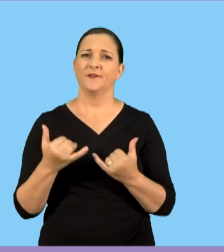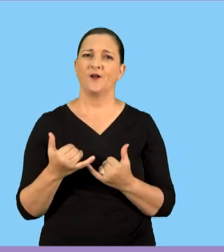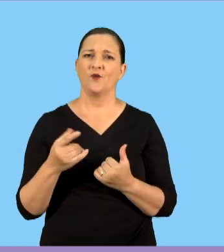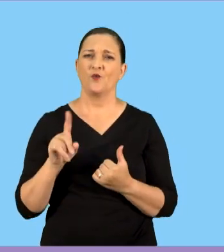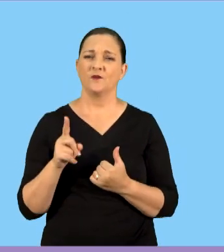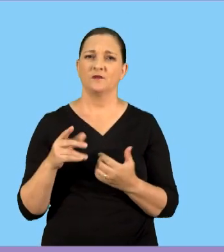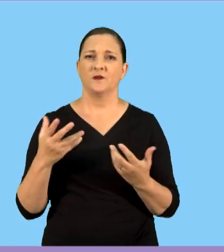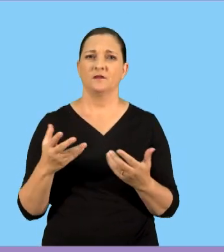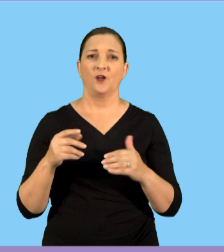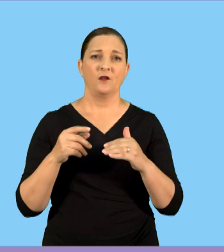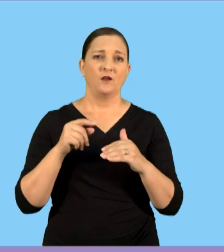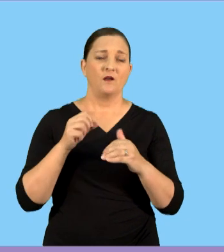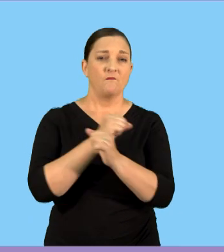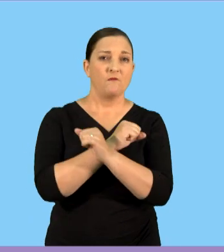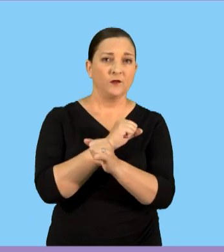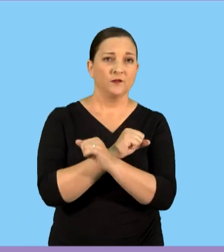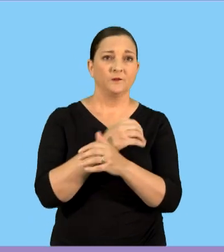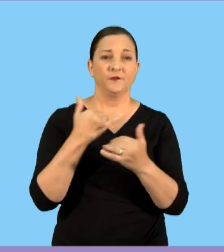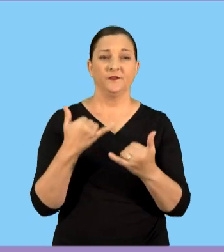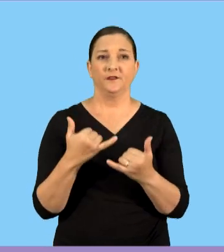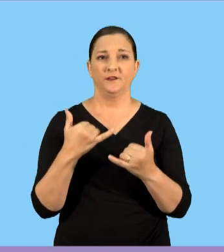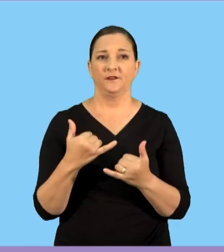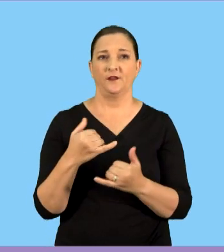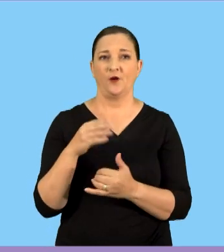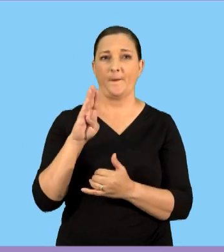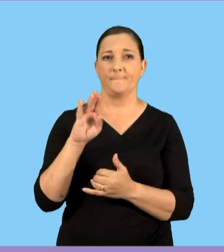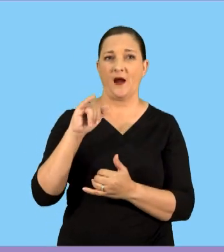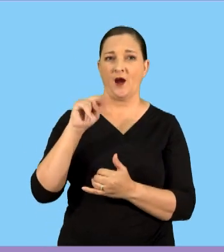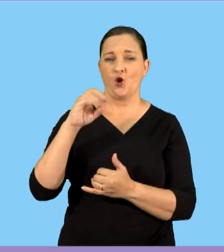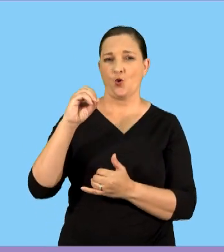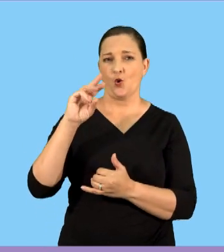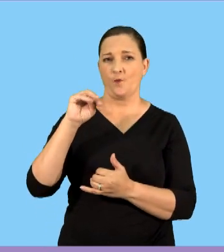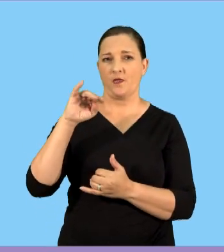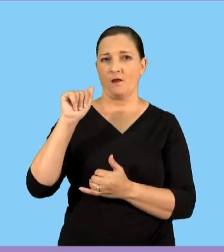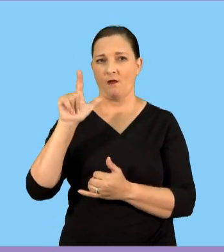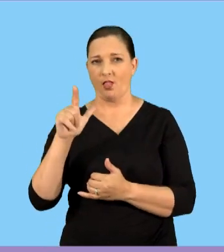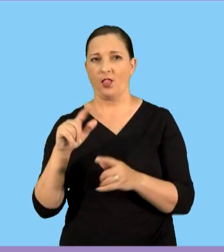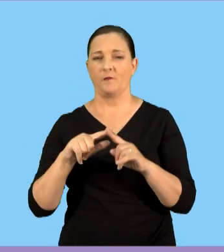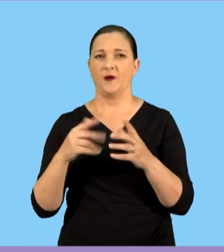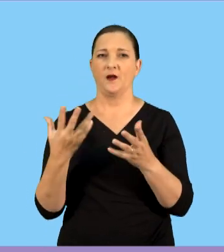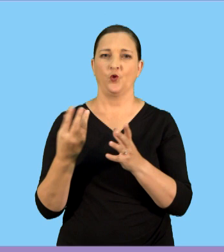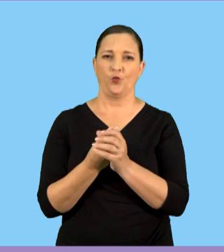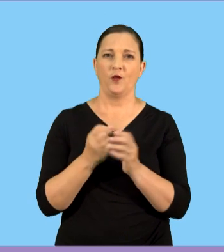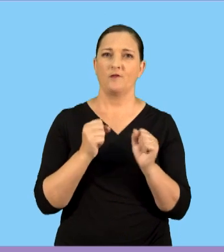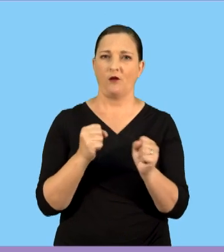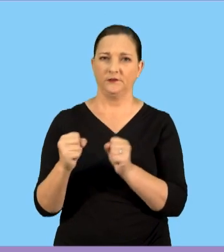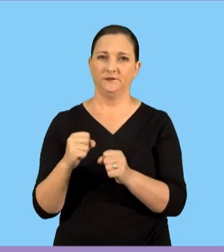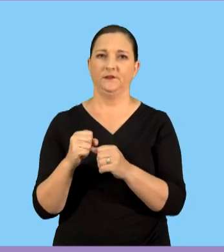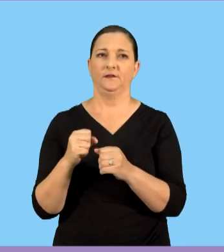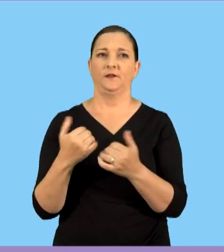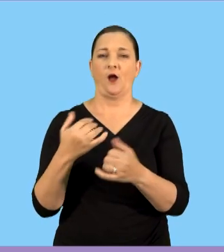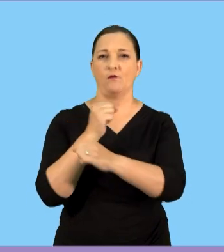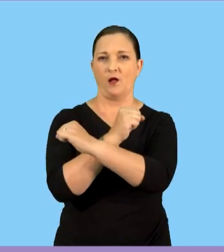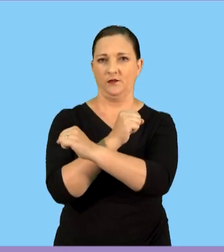So what about when we are multiplying binomials with a constant? So when we multiply a binomial with a constant monomial,